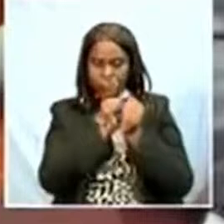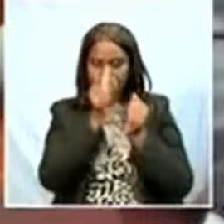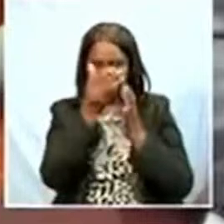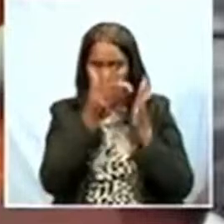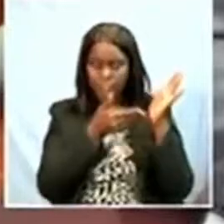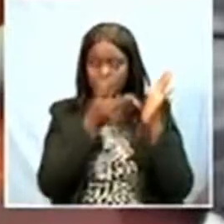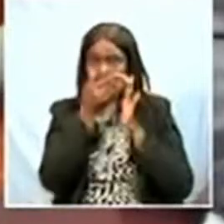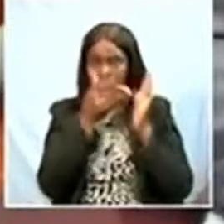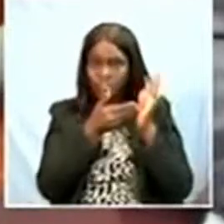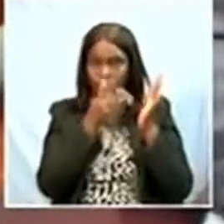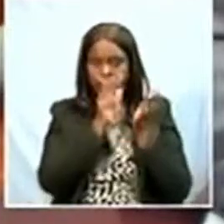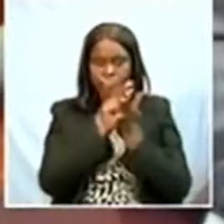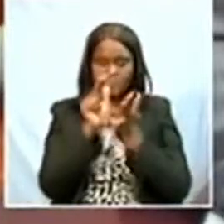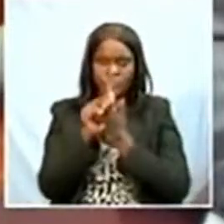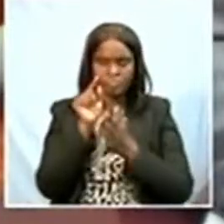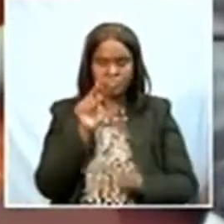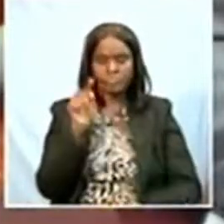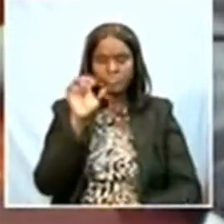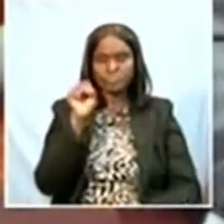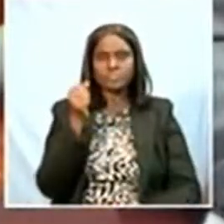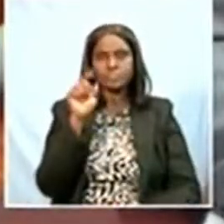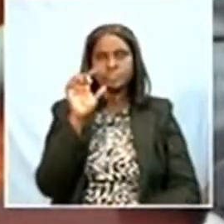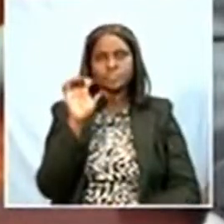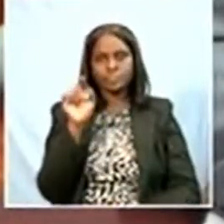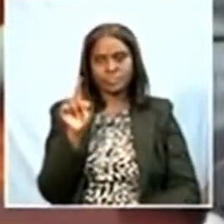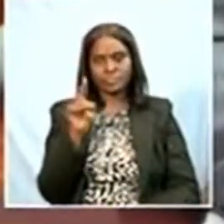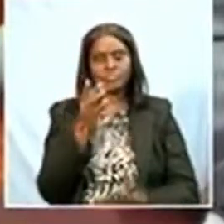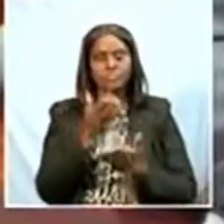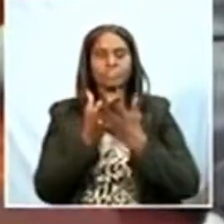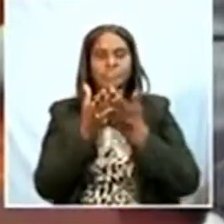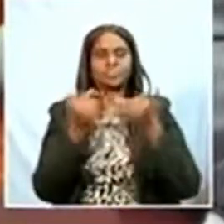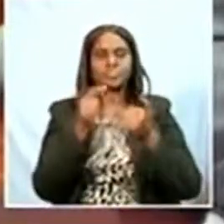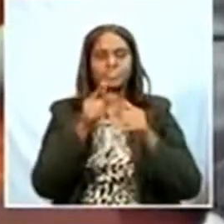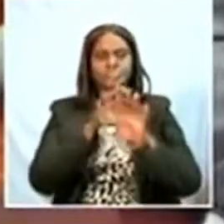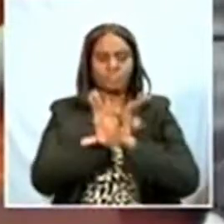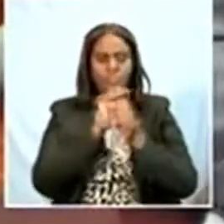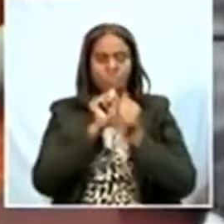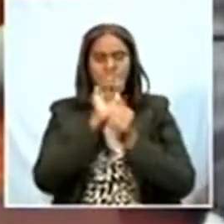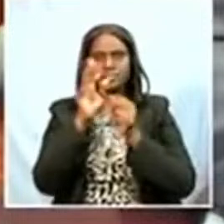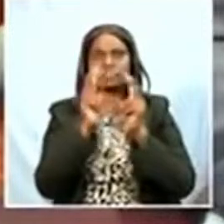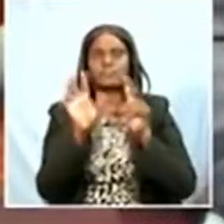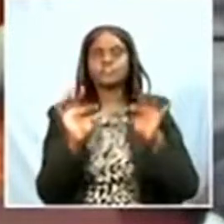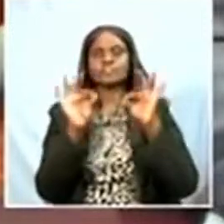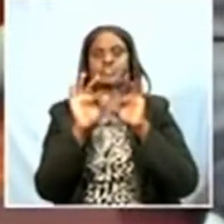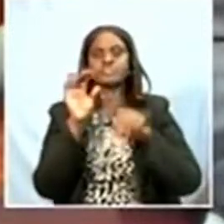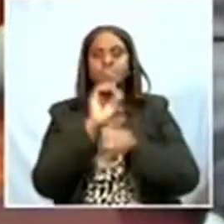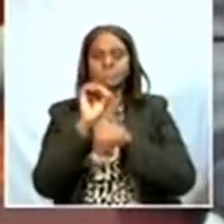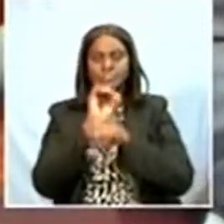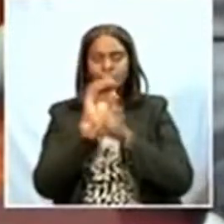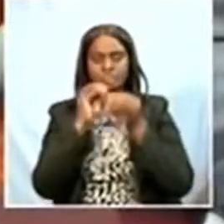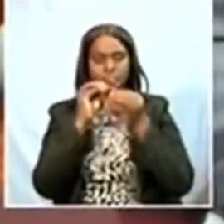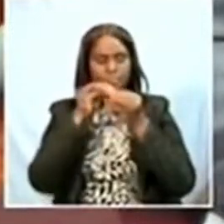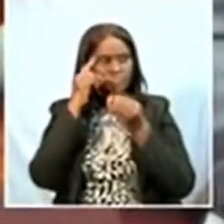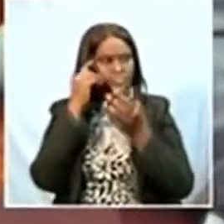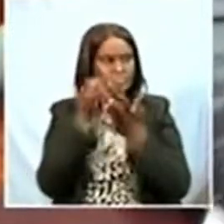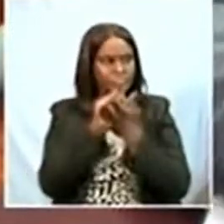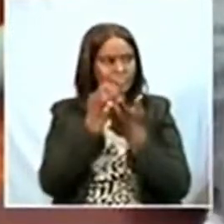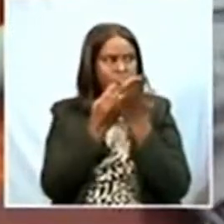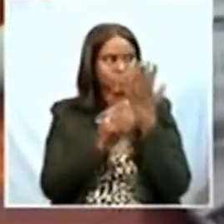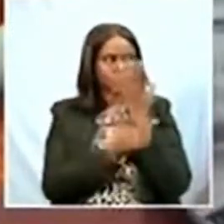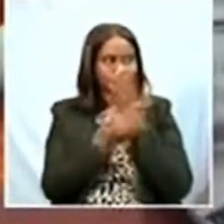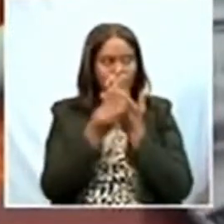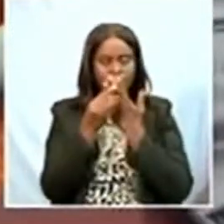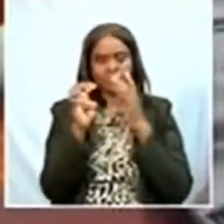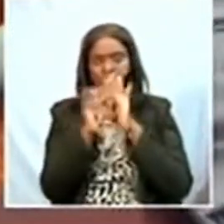foregoing, ratifying the SADC Regional Development Fund presents Zambia with significant opportunities for economic development, particularly